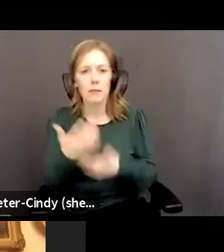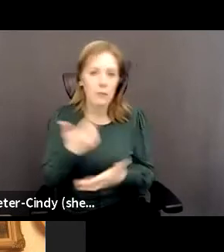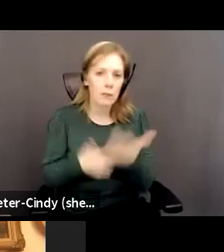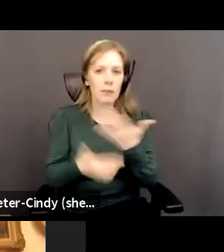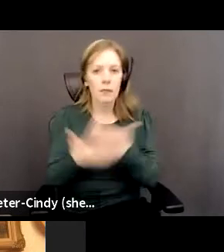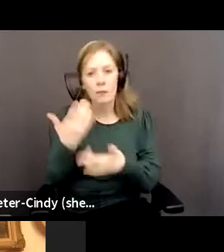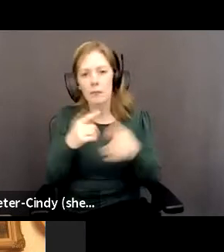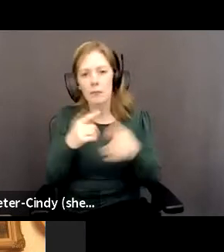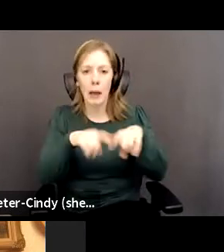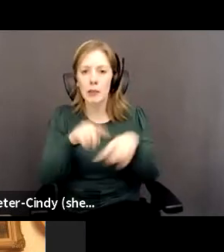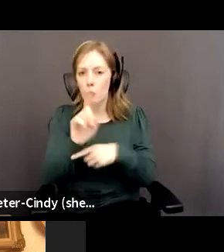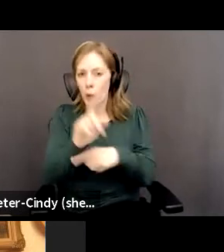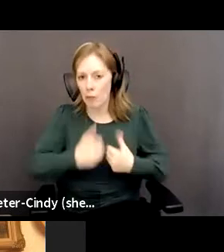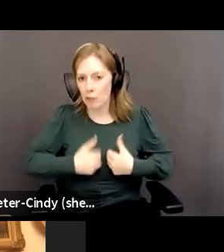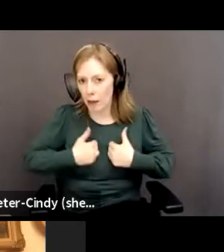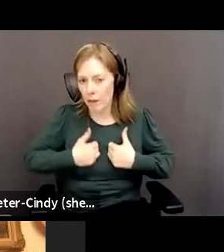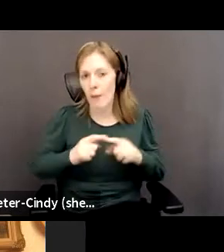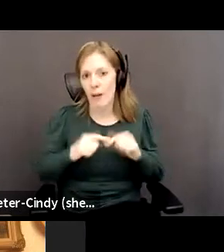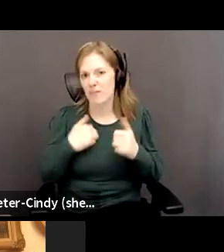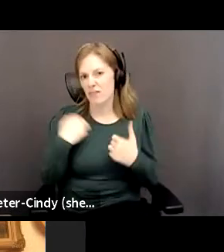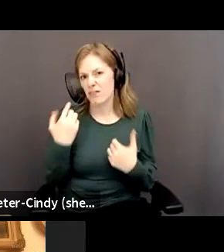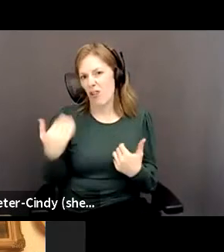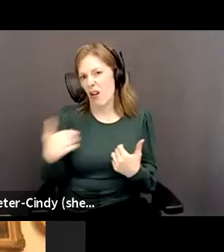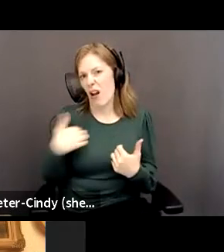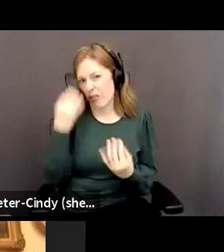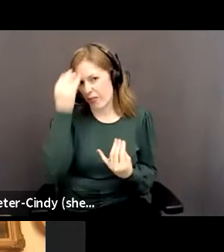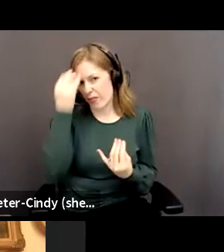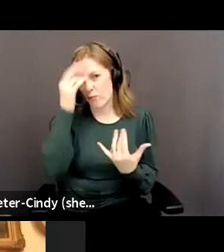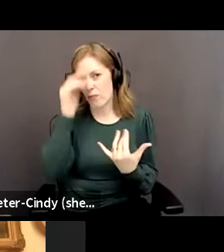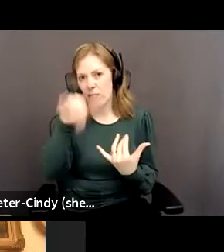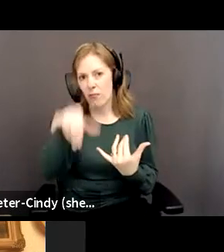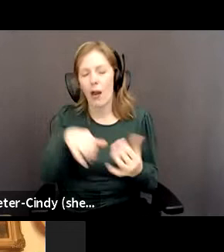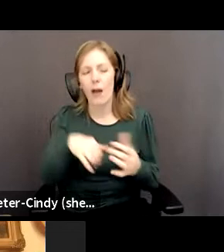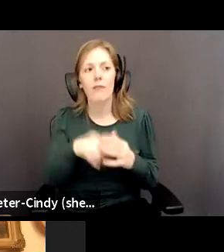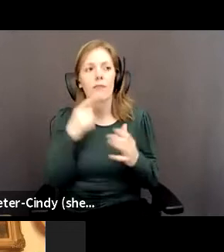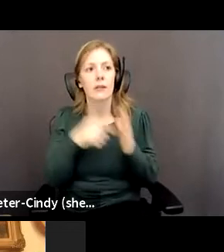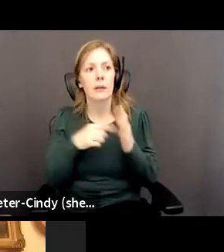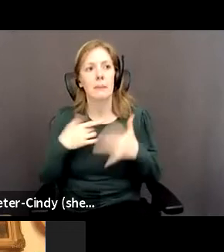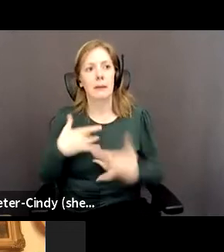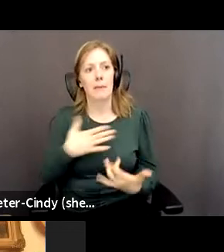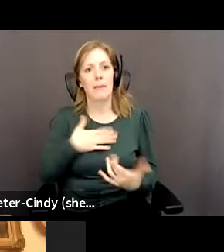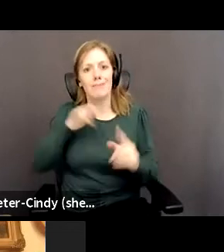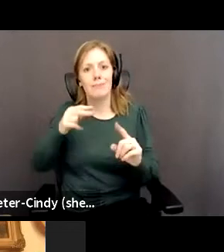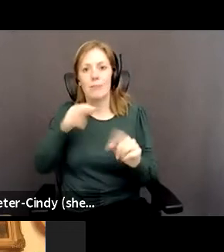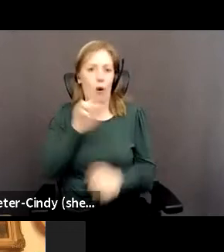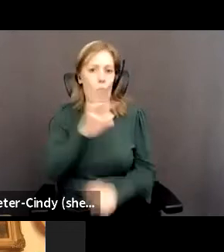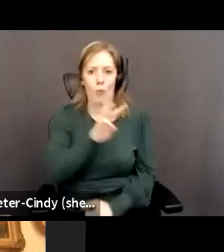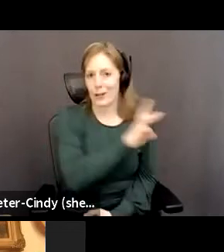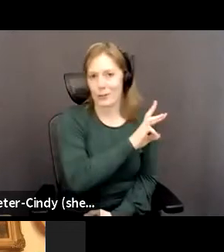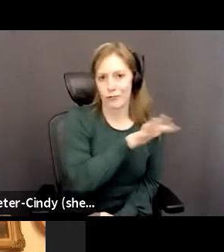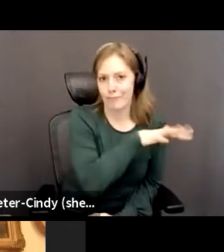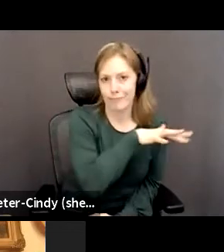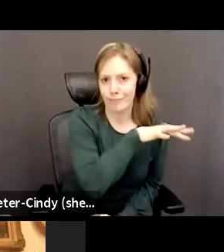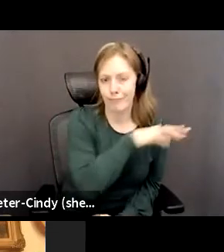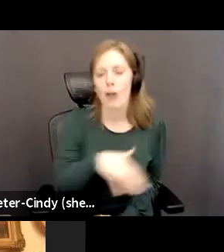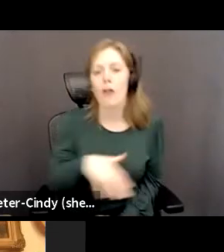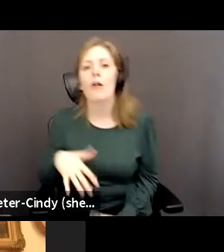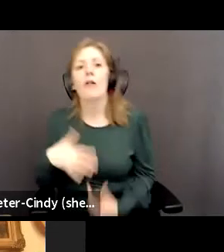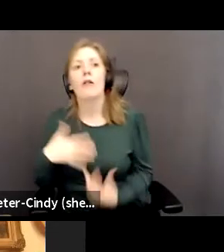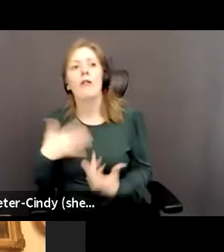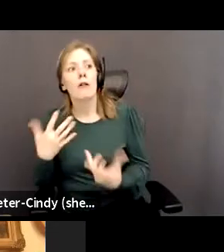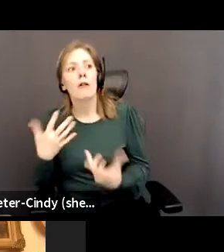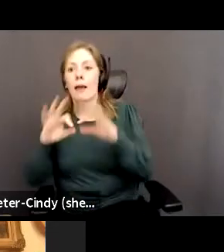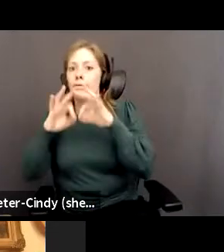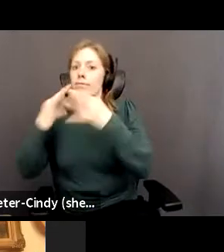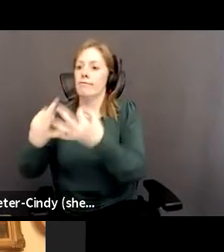But so for me, I think about it like, yeah, in non-Western ways, right? Like in the relationship, like how family